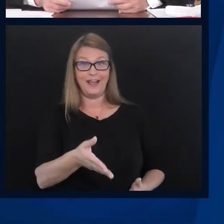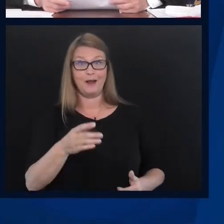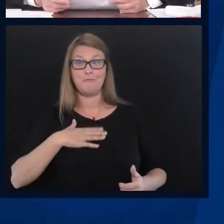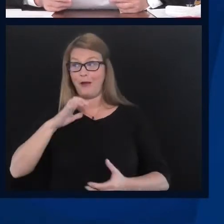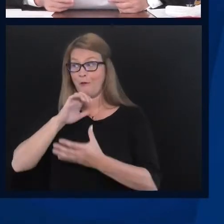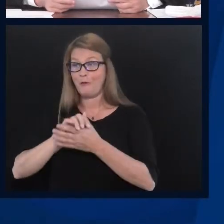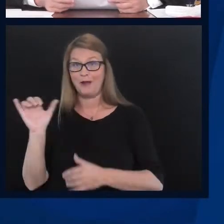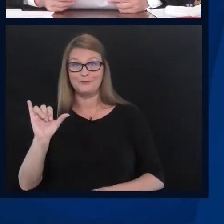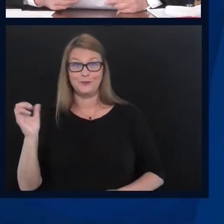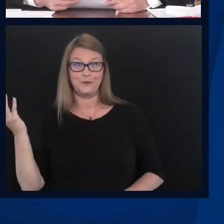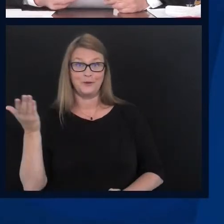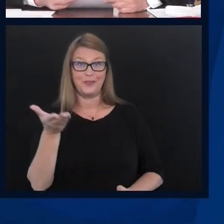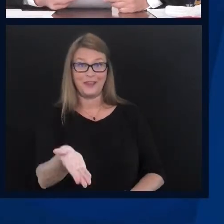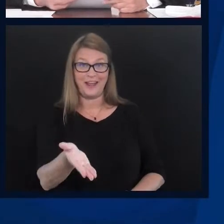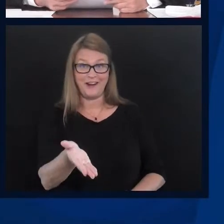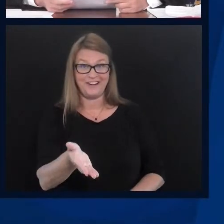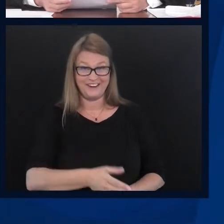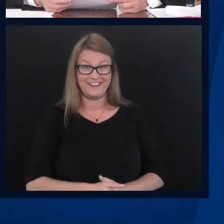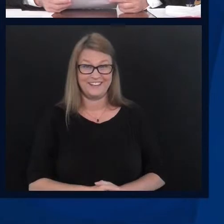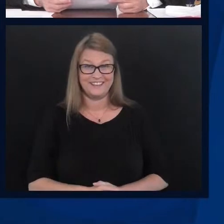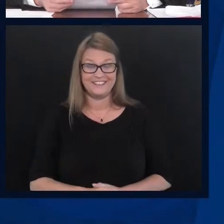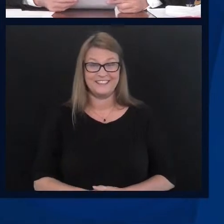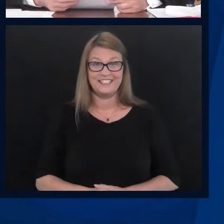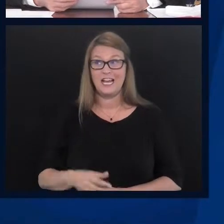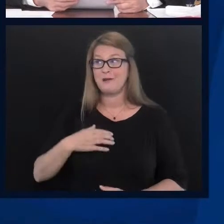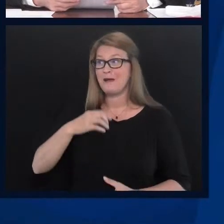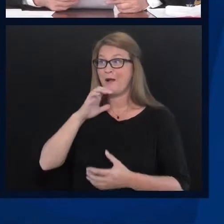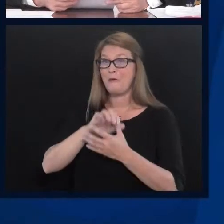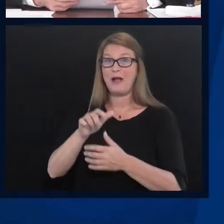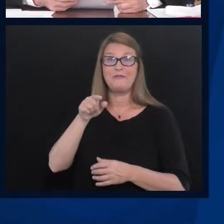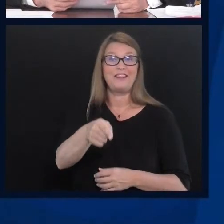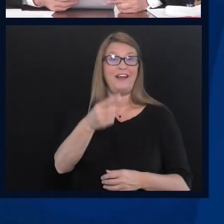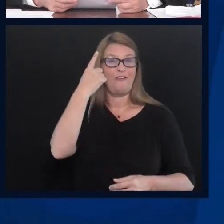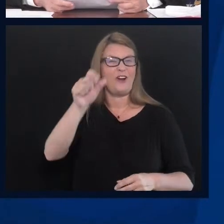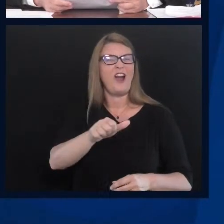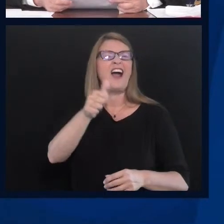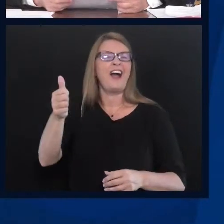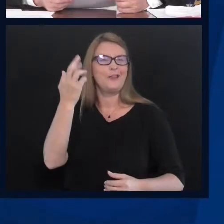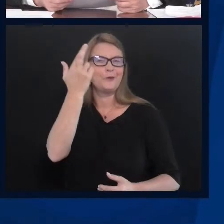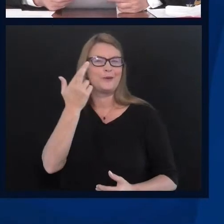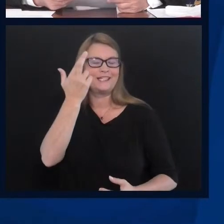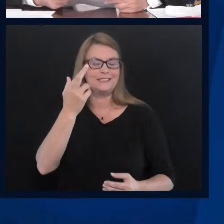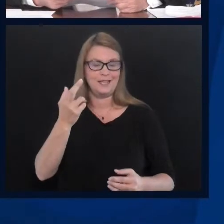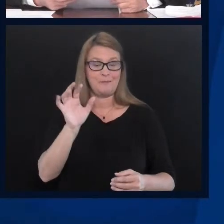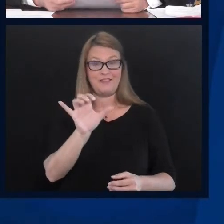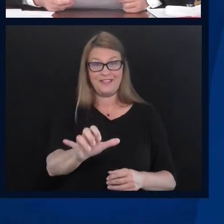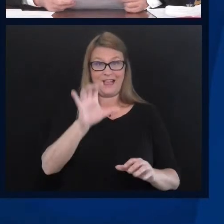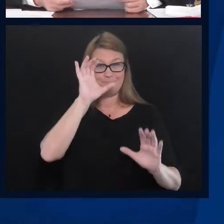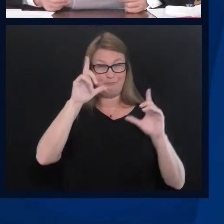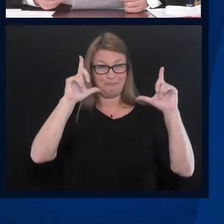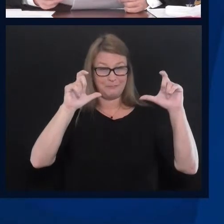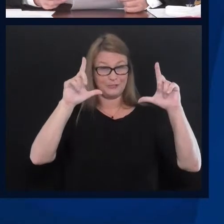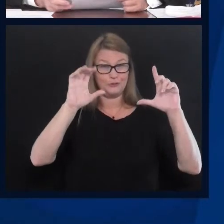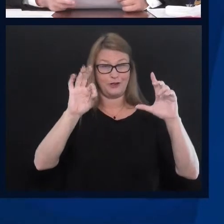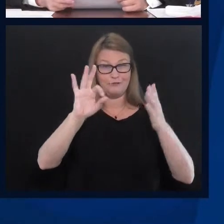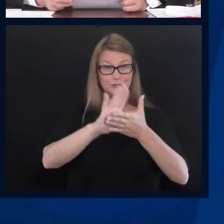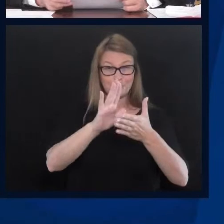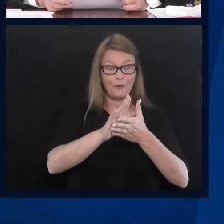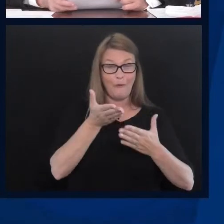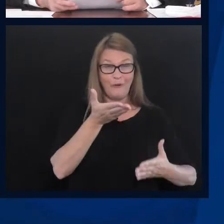Lady's been also. And she went on another occasion, and that was the school right there, and had a great, great